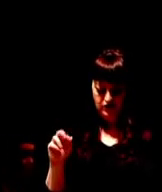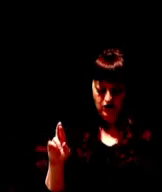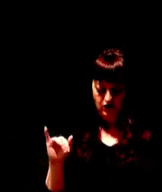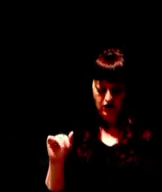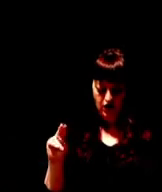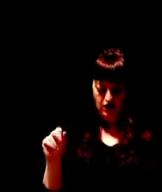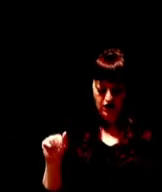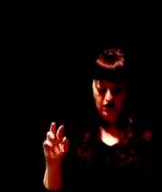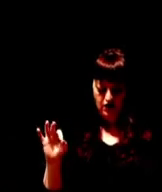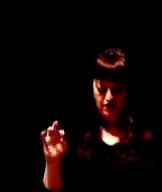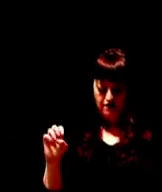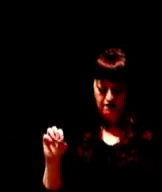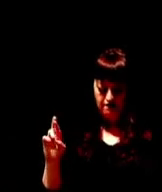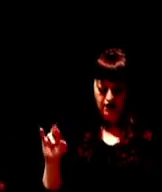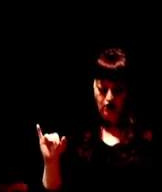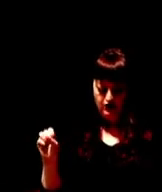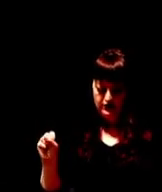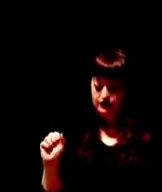Ariana Ferris.